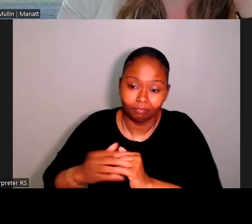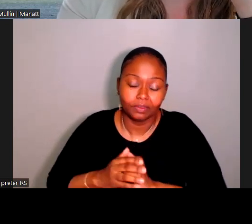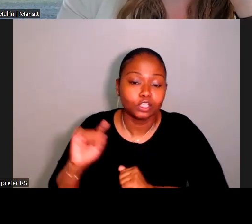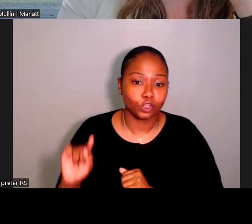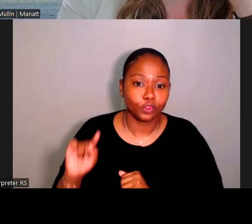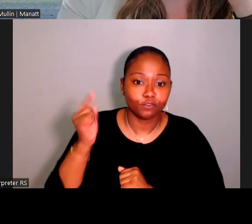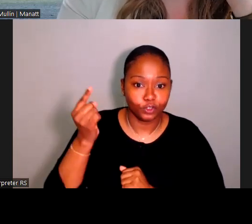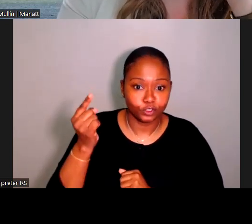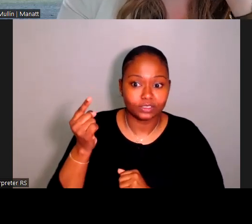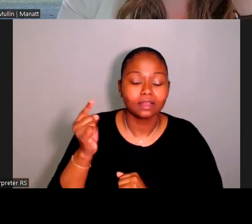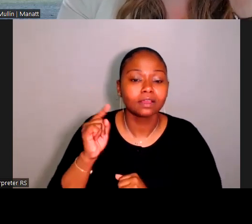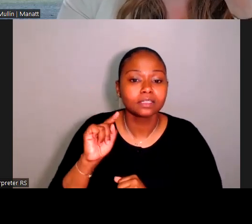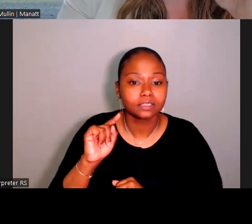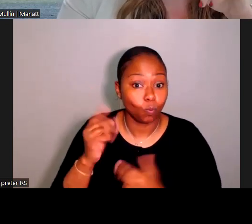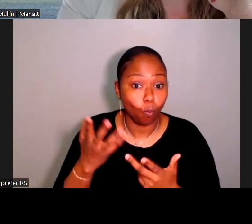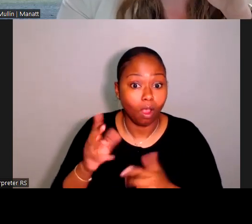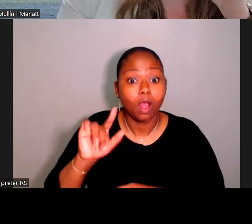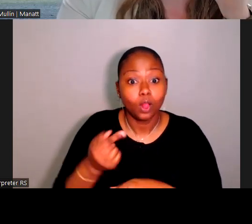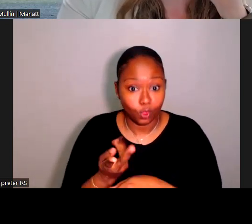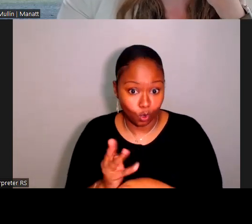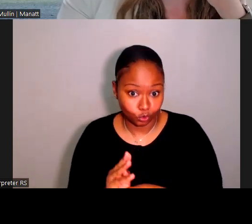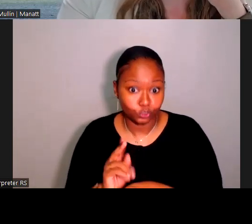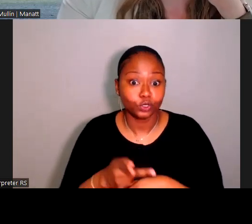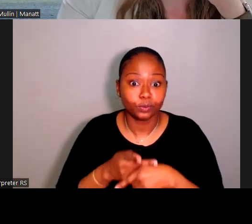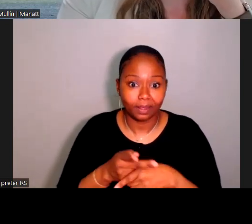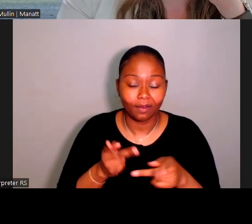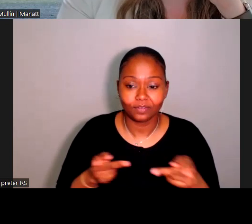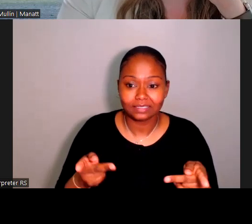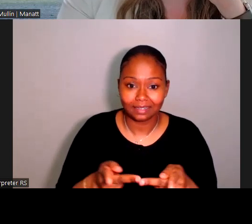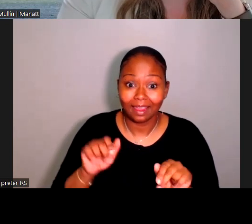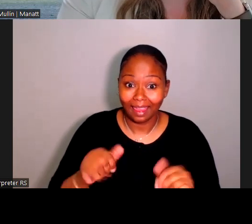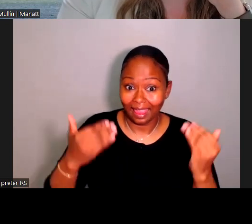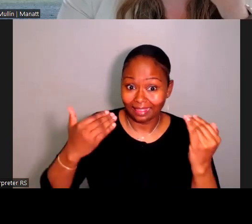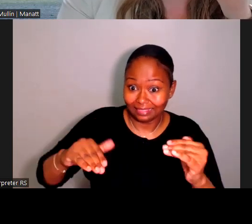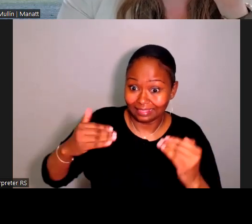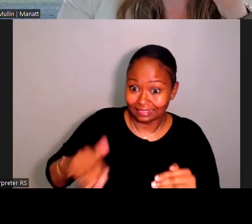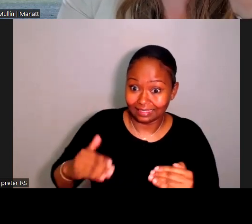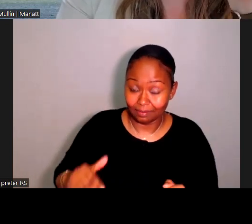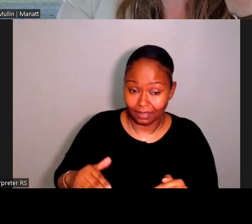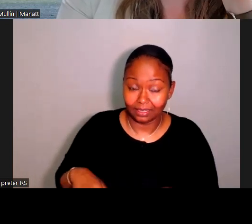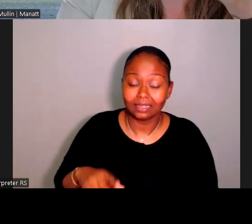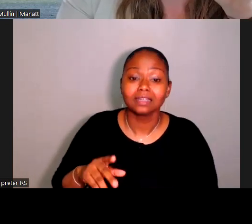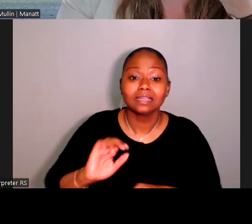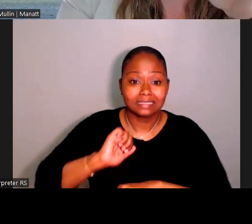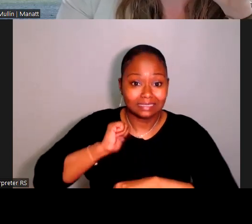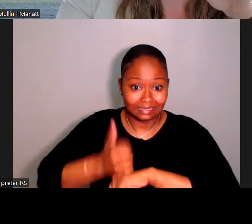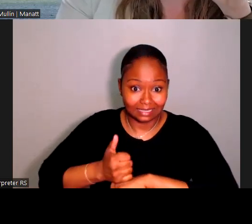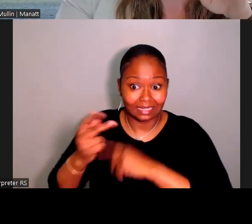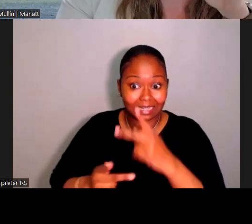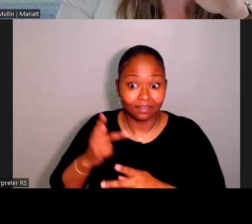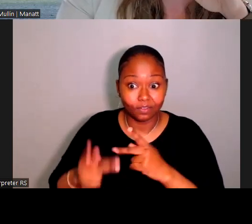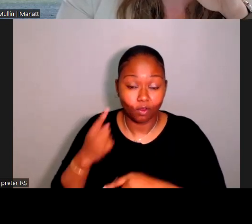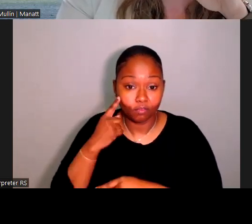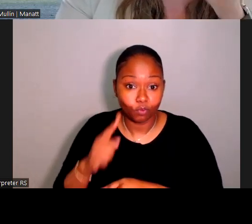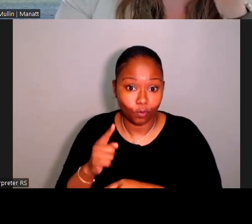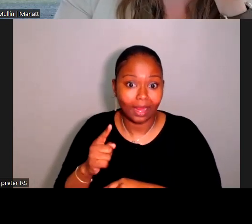first is that long-term care facilities may limit simultaneous resident designated visitors due to a reasonable public health or